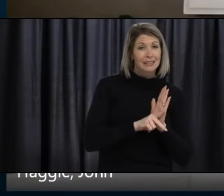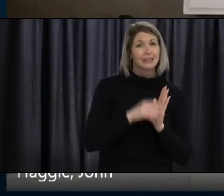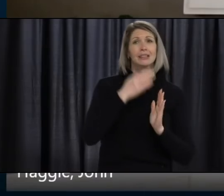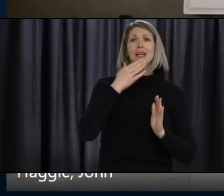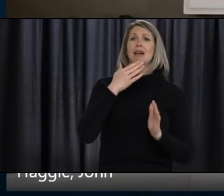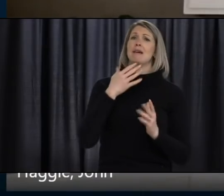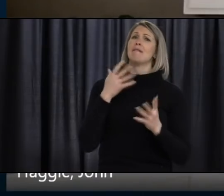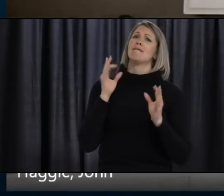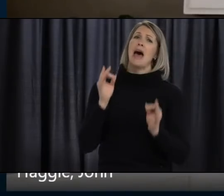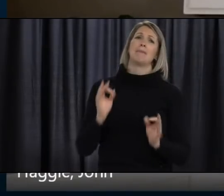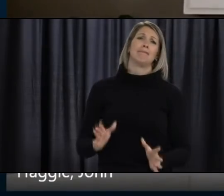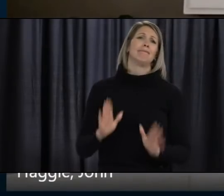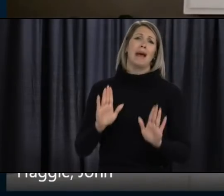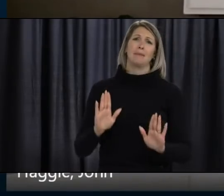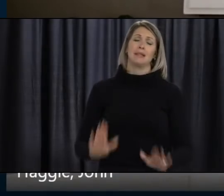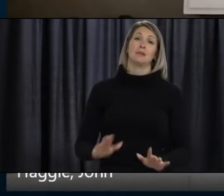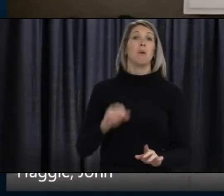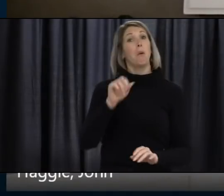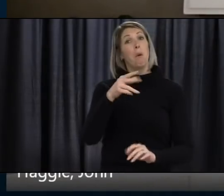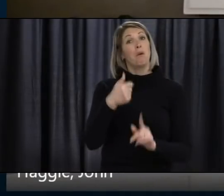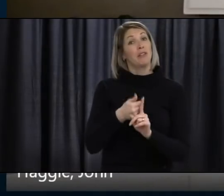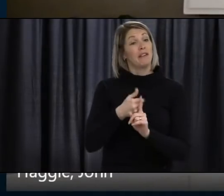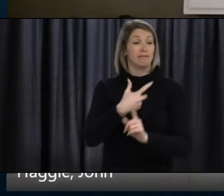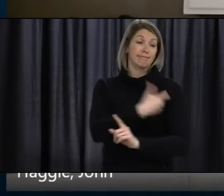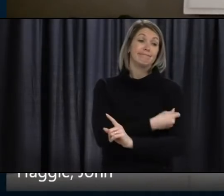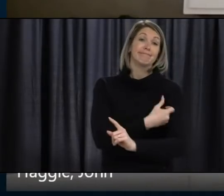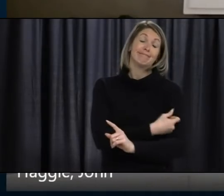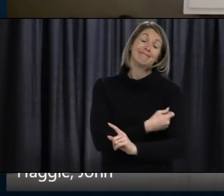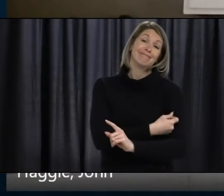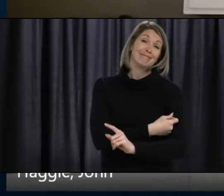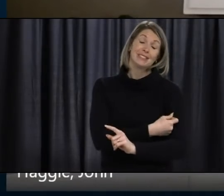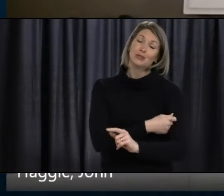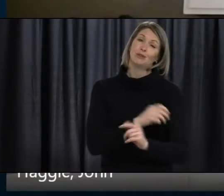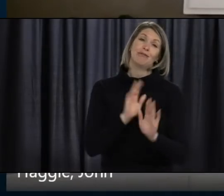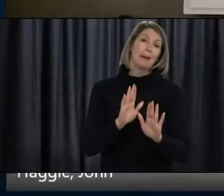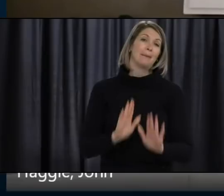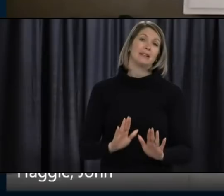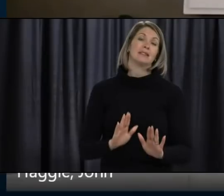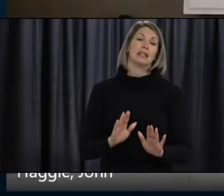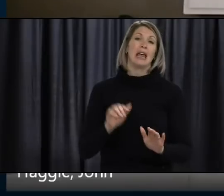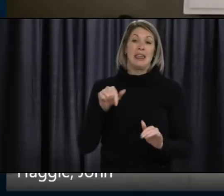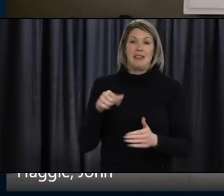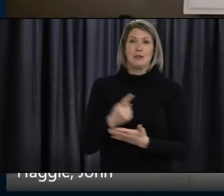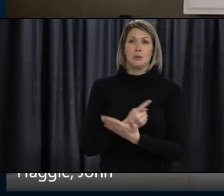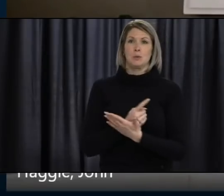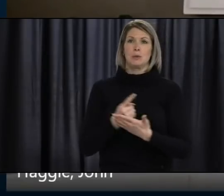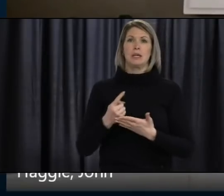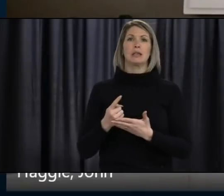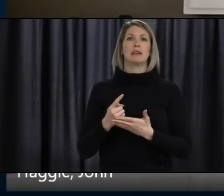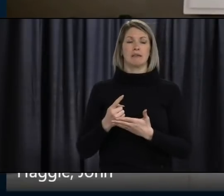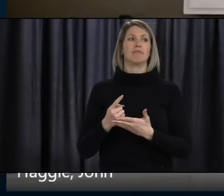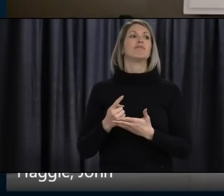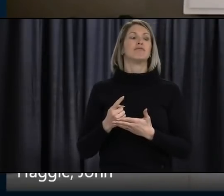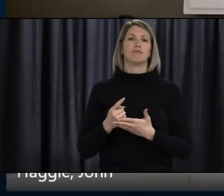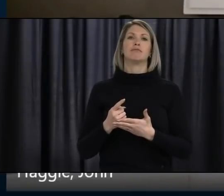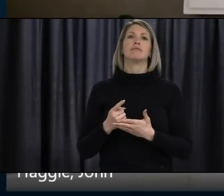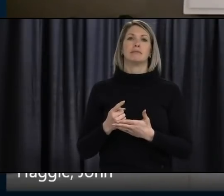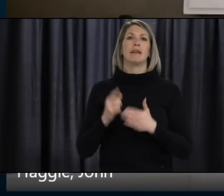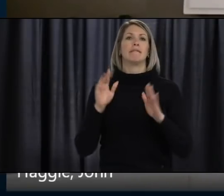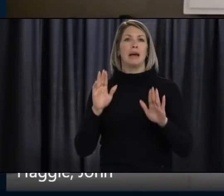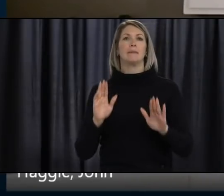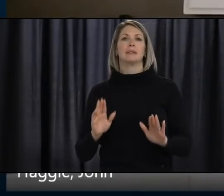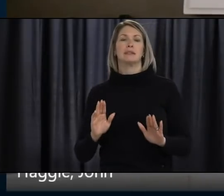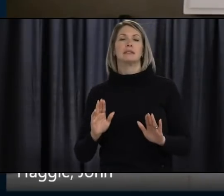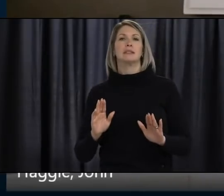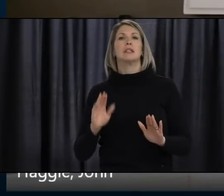career. The low numbers this week are comforting. However, I think two things need